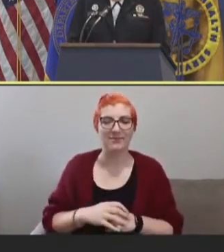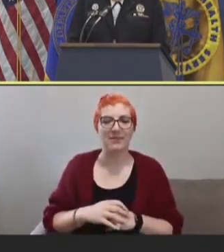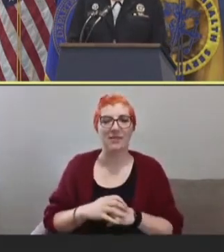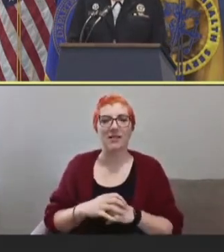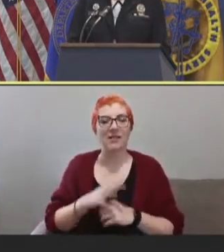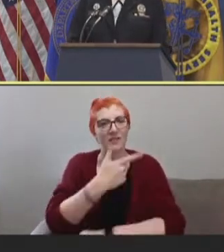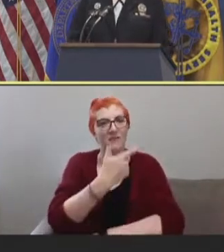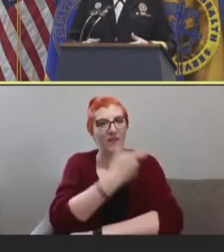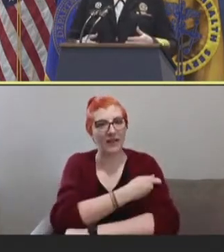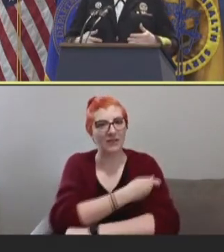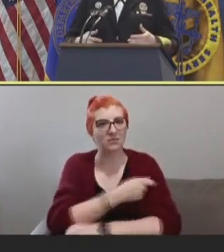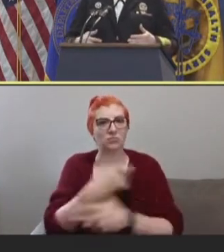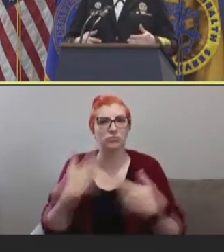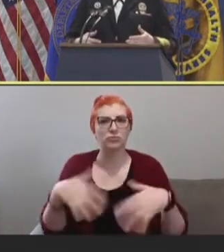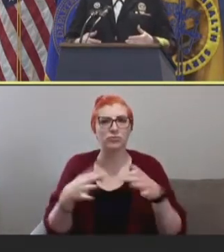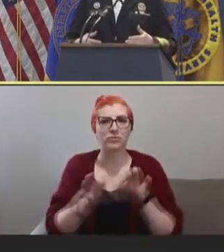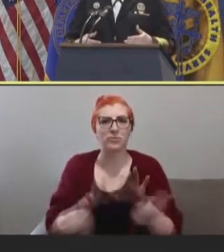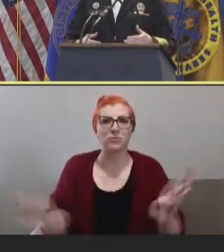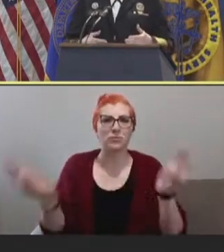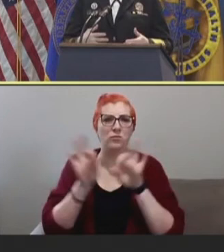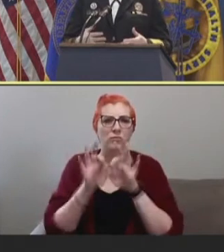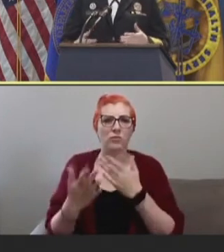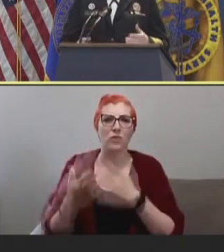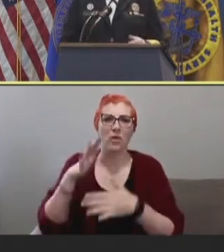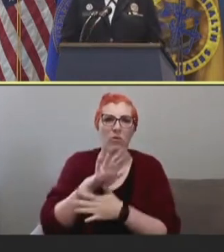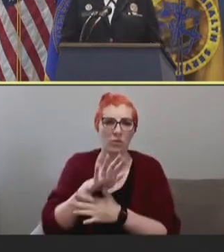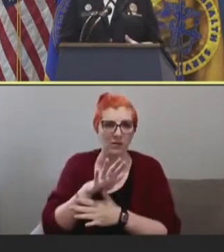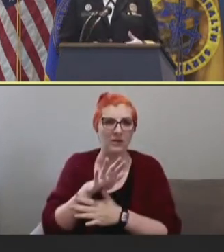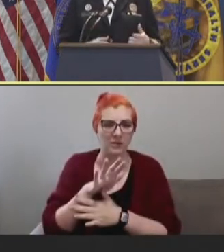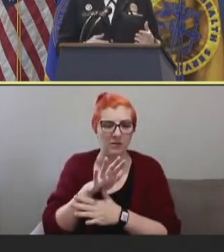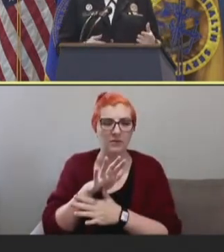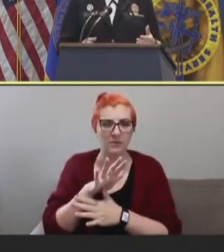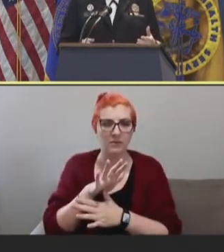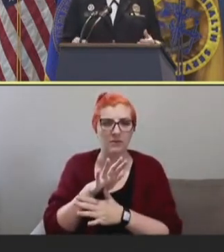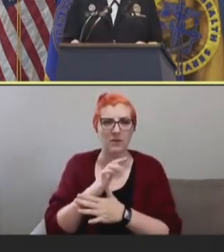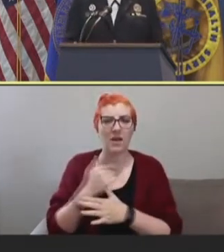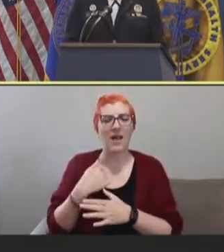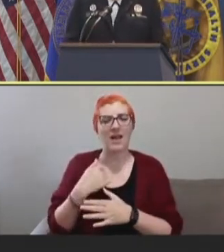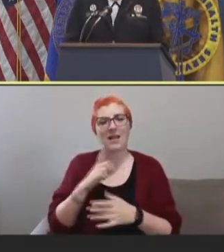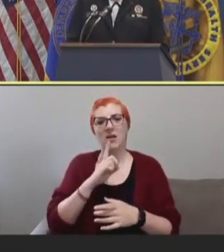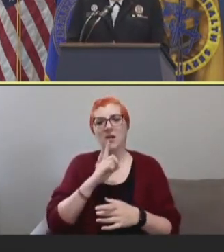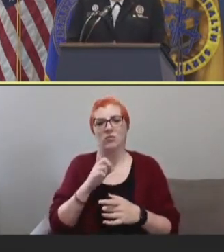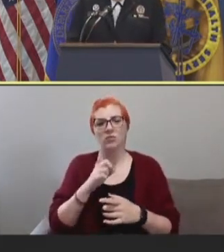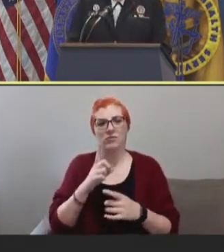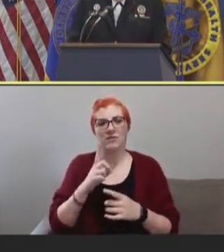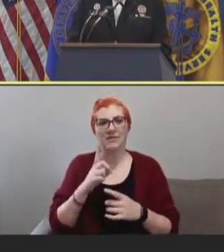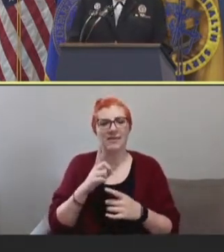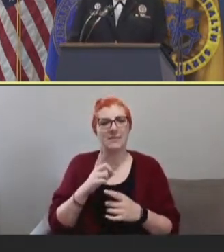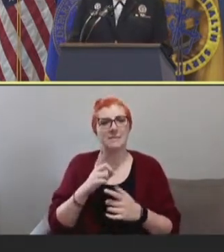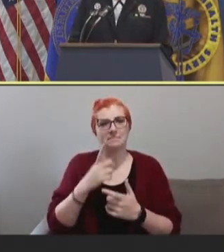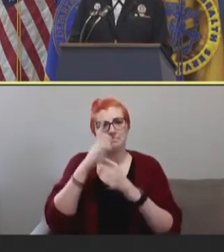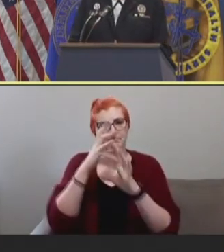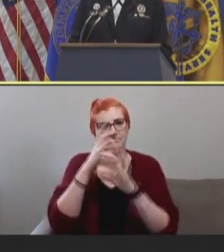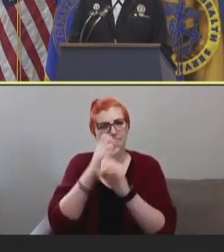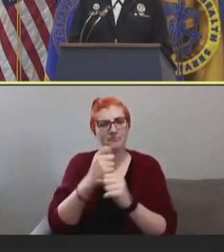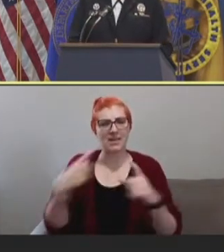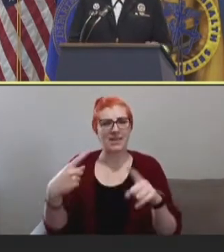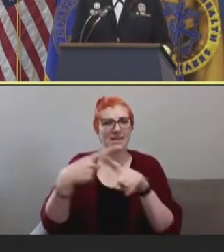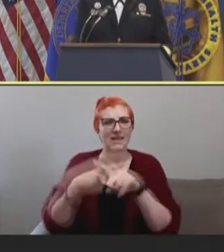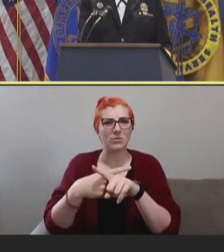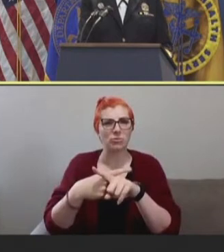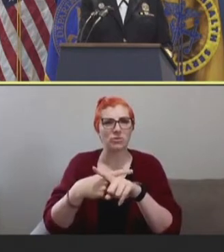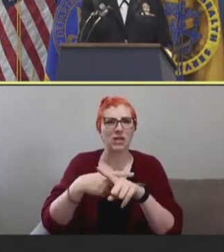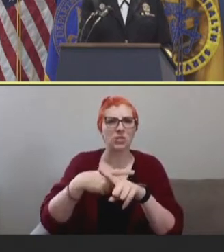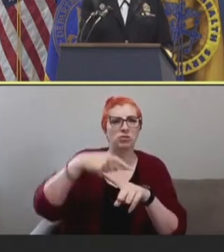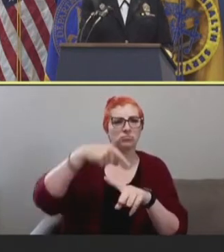priority. But, you know, one of the things that I have always been involved in is that intersection between physical and mental health. And I want to highlight some